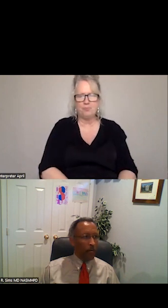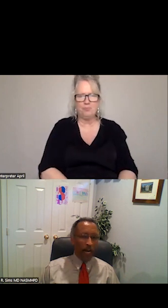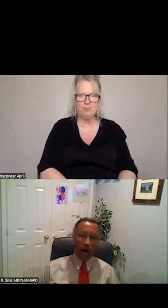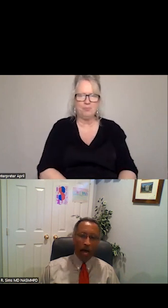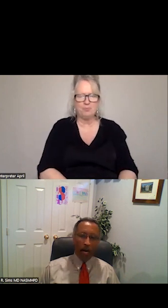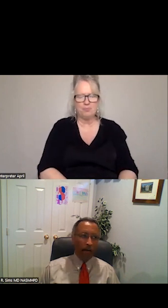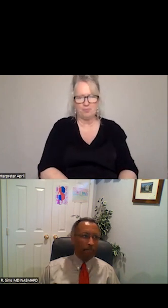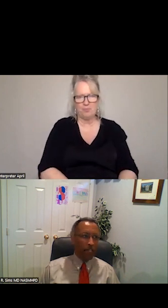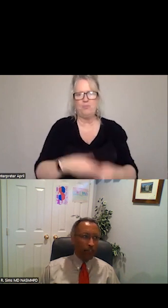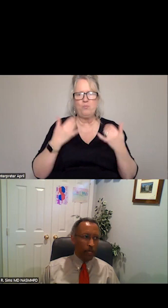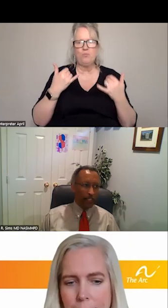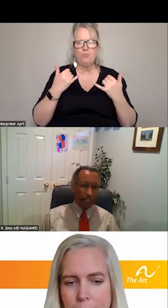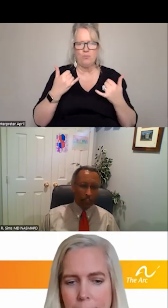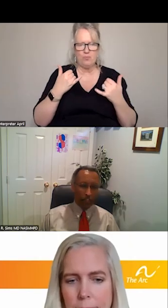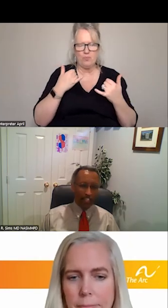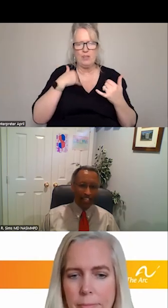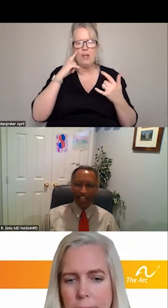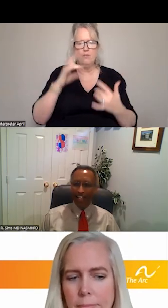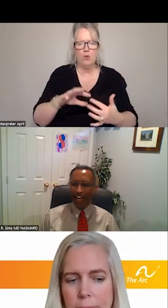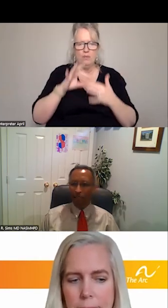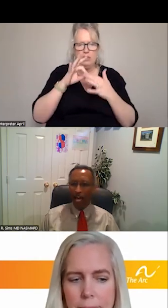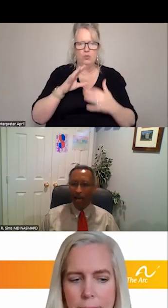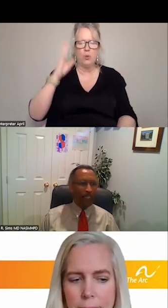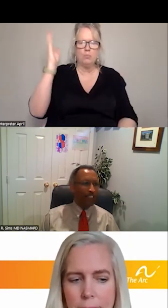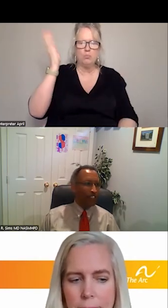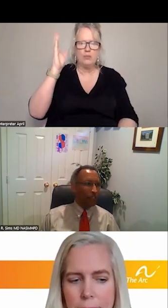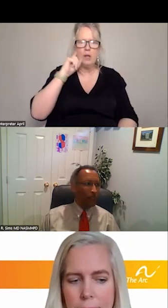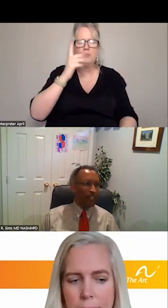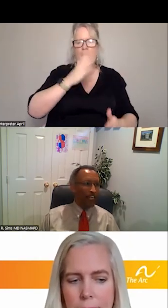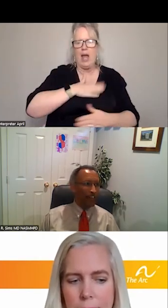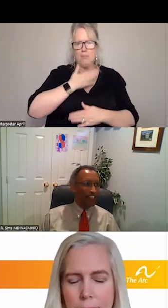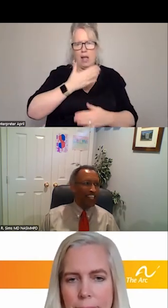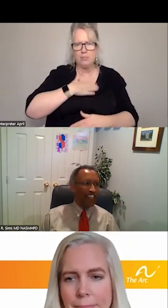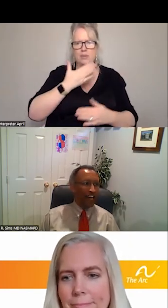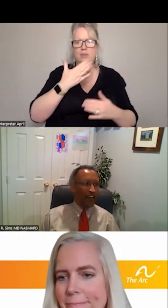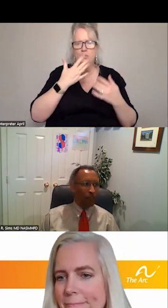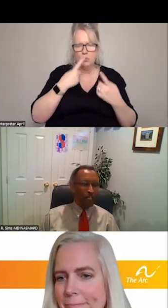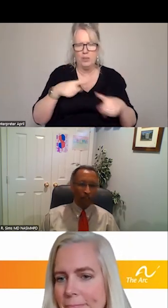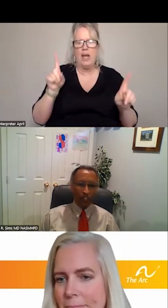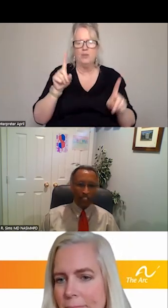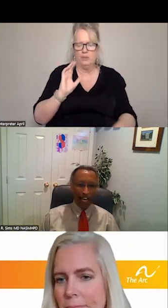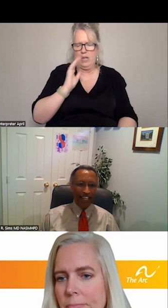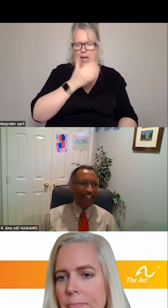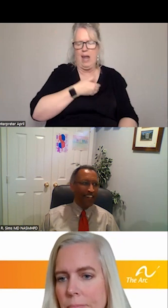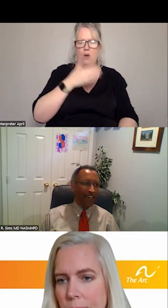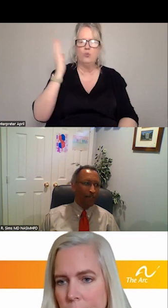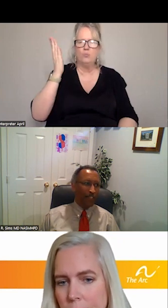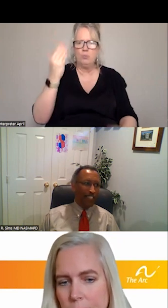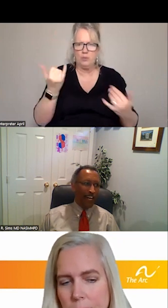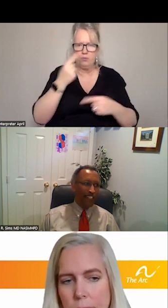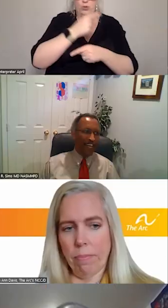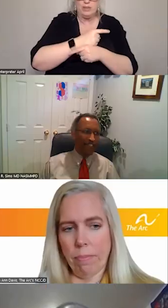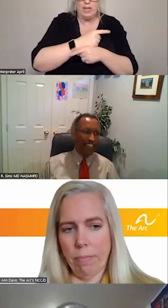So we are now at our feature presentation, and I am happy to announce that our speakers for today are